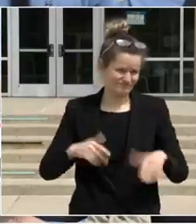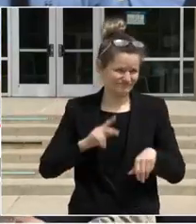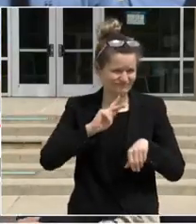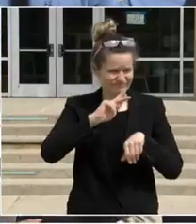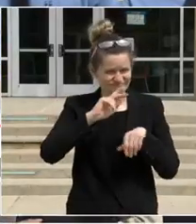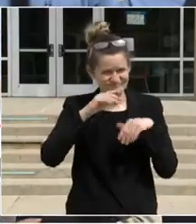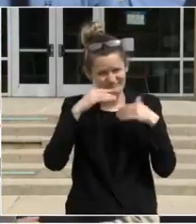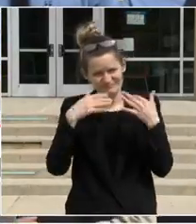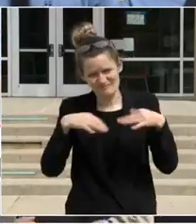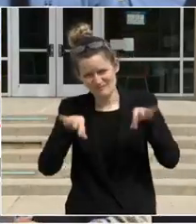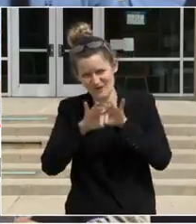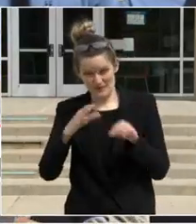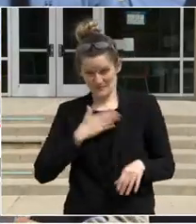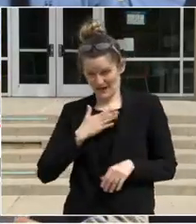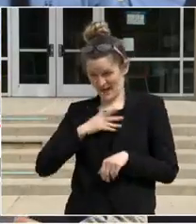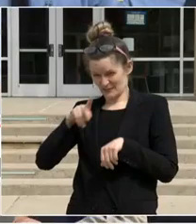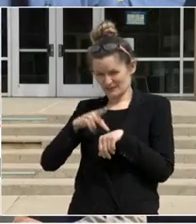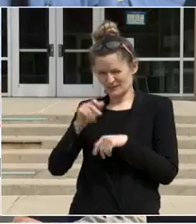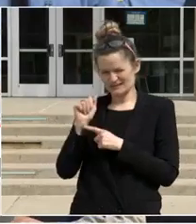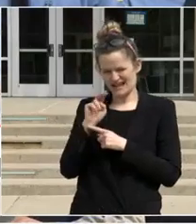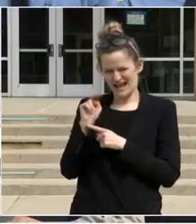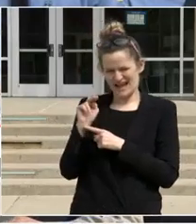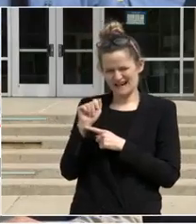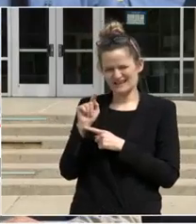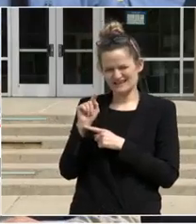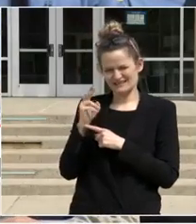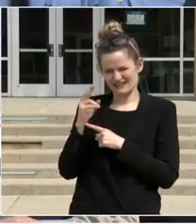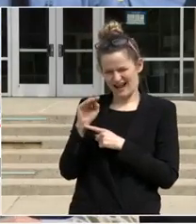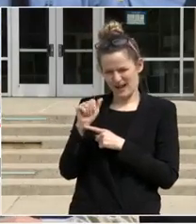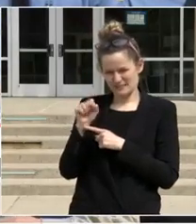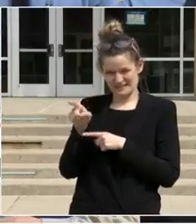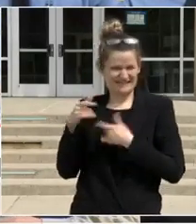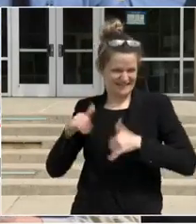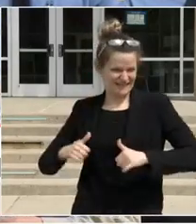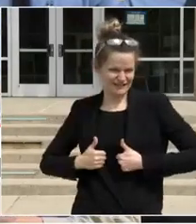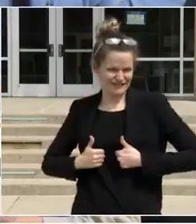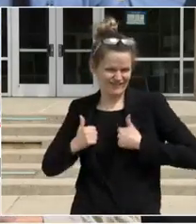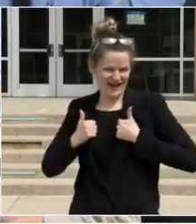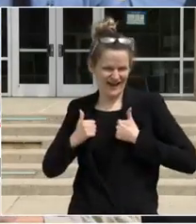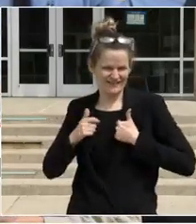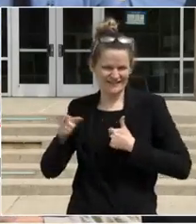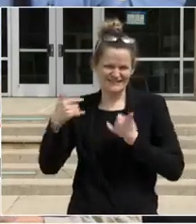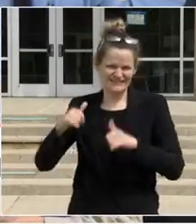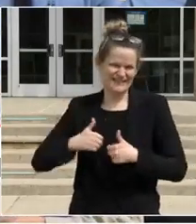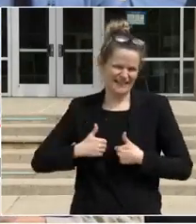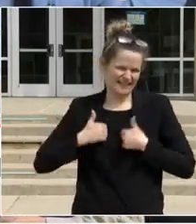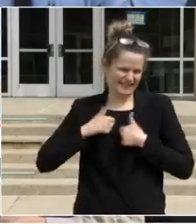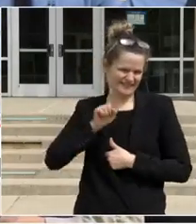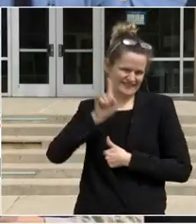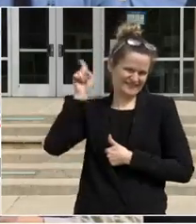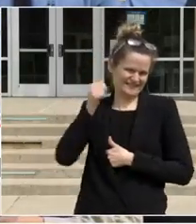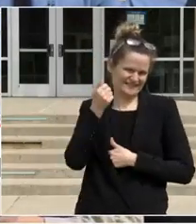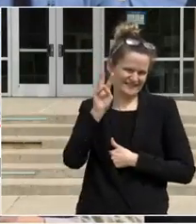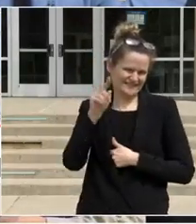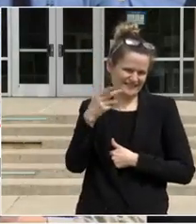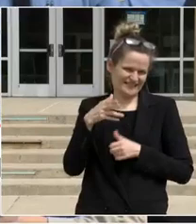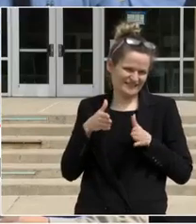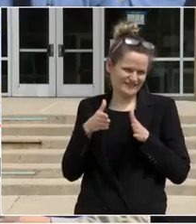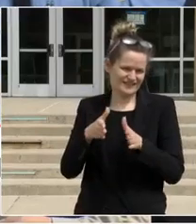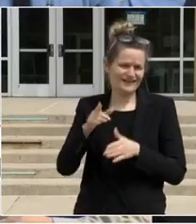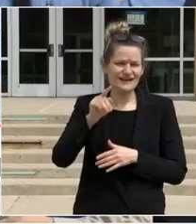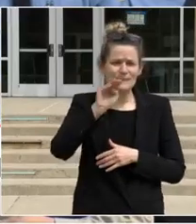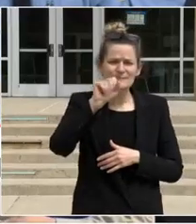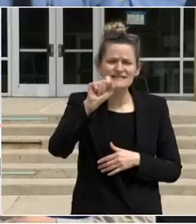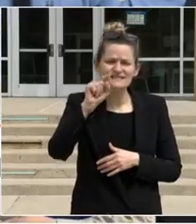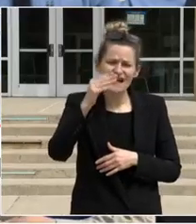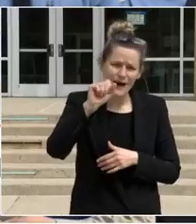Thomas. She's still living. She lives on the Gold Coast up off of 16th Street. And Ms. Thomas, if you're watching this, it